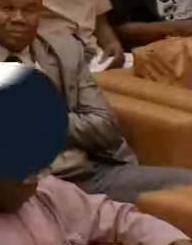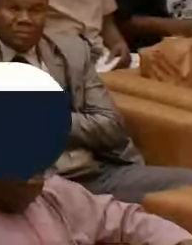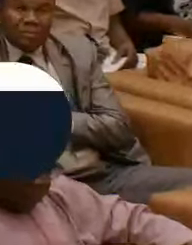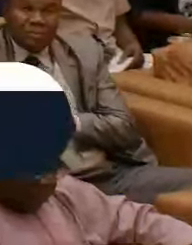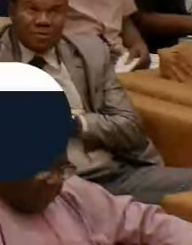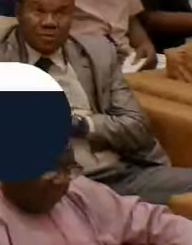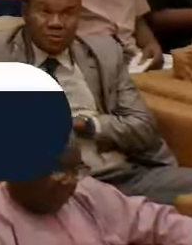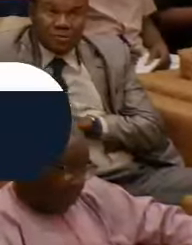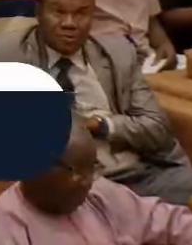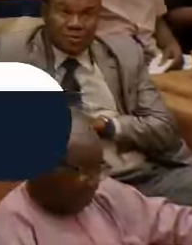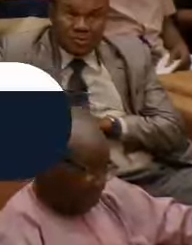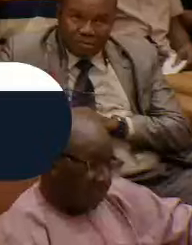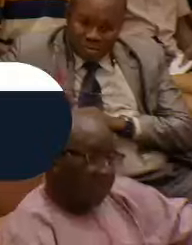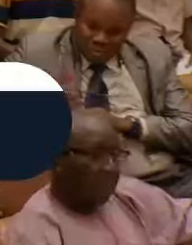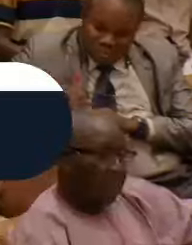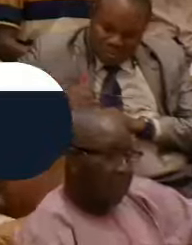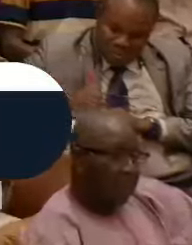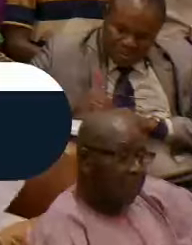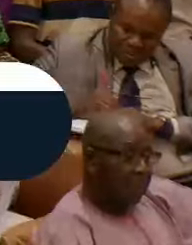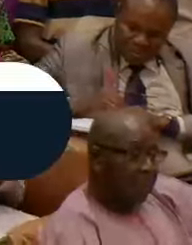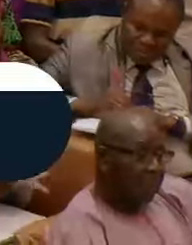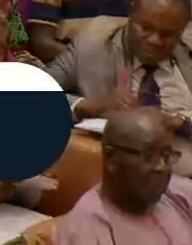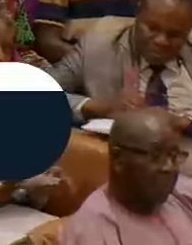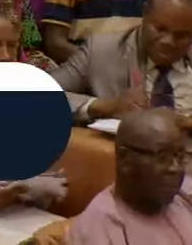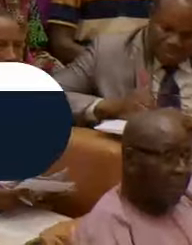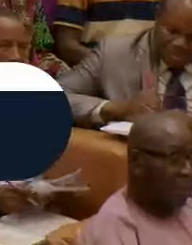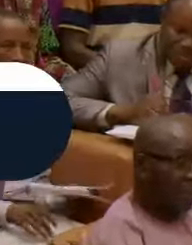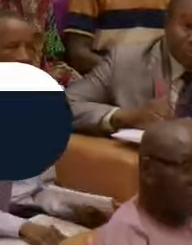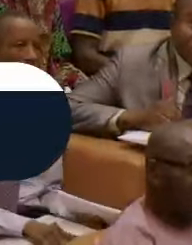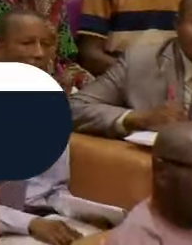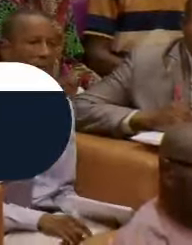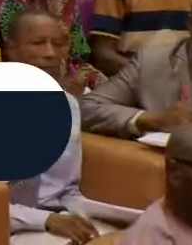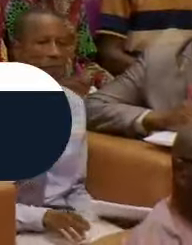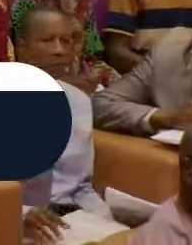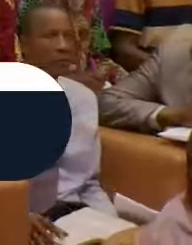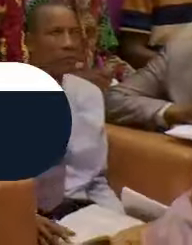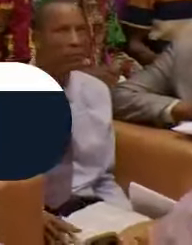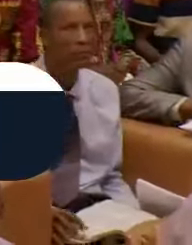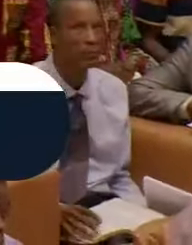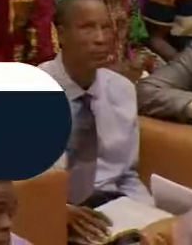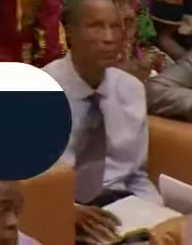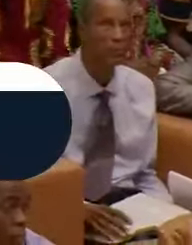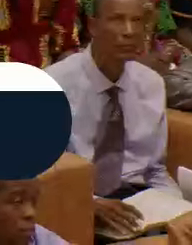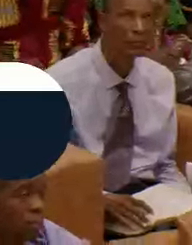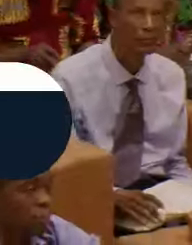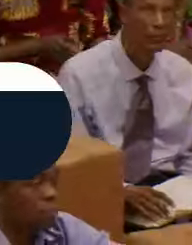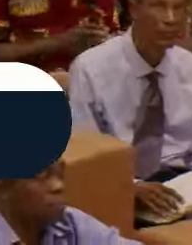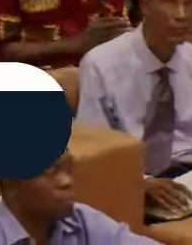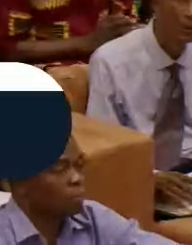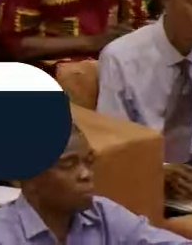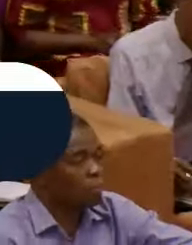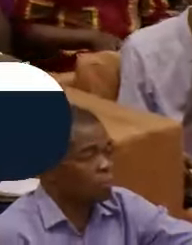"For by grace are you saved through faith." Isn't that important then? By